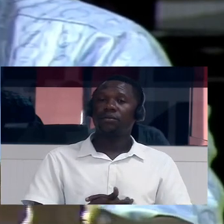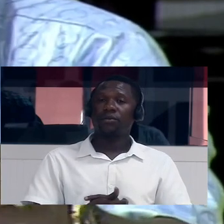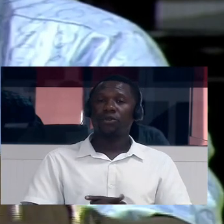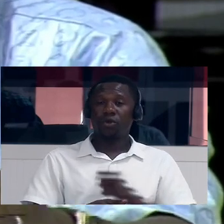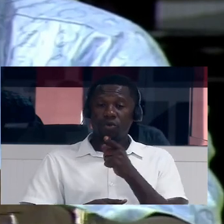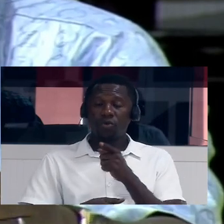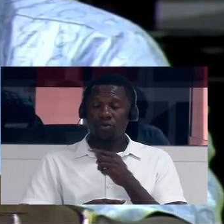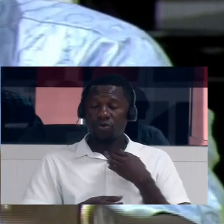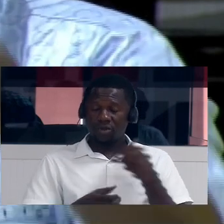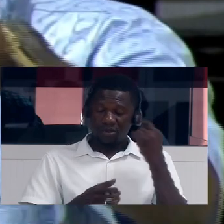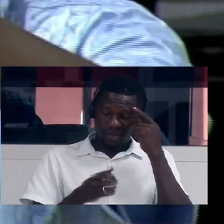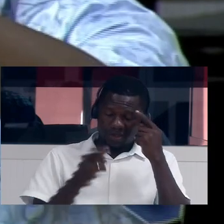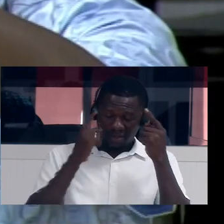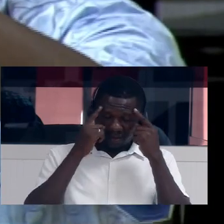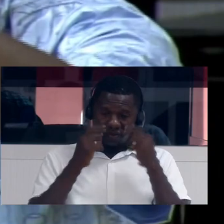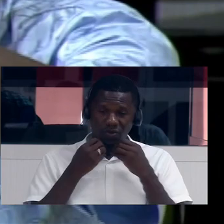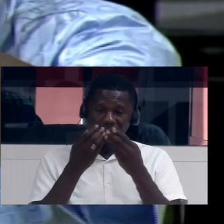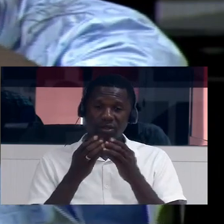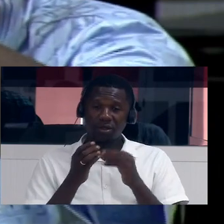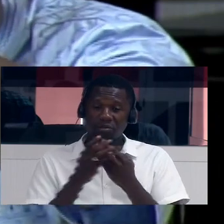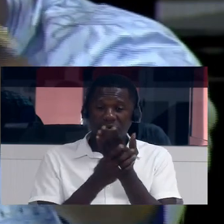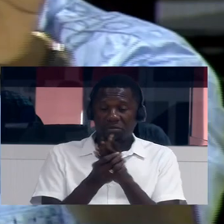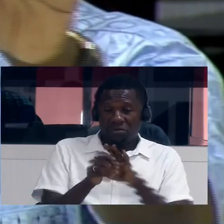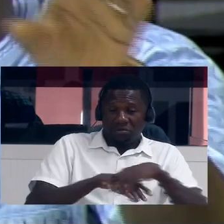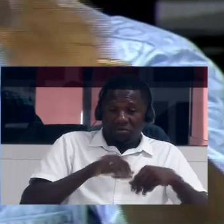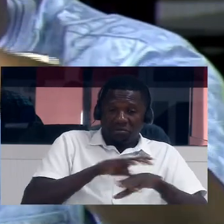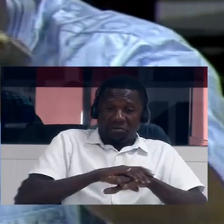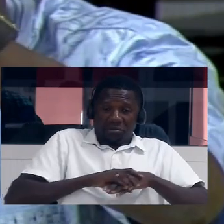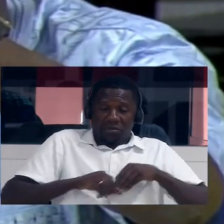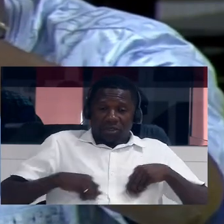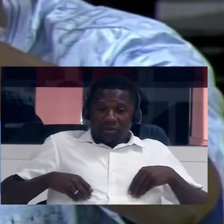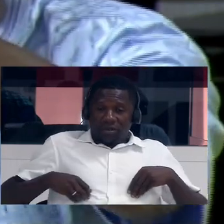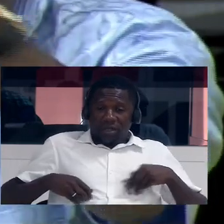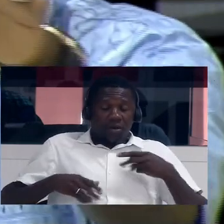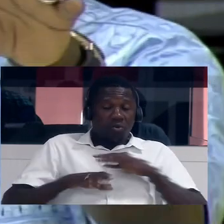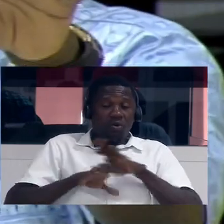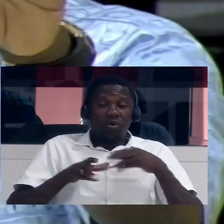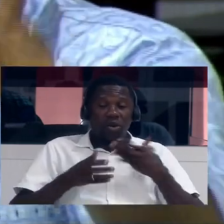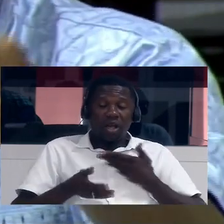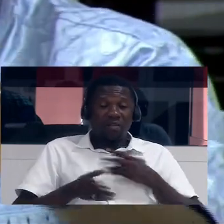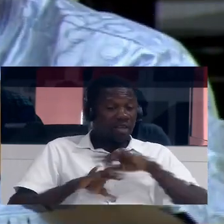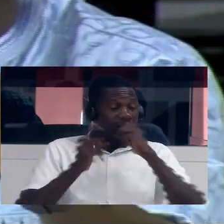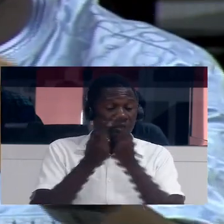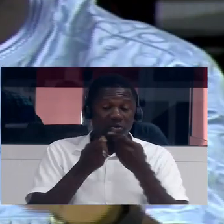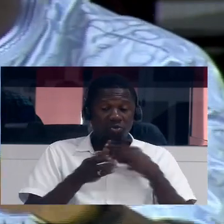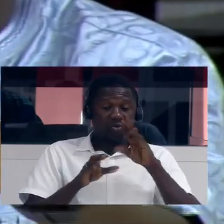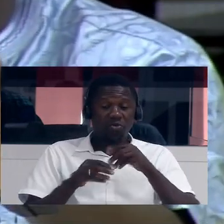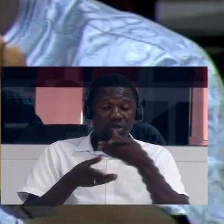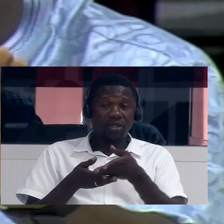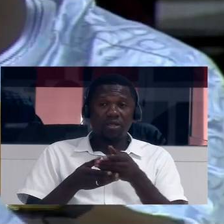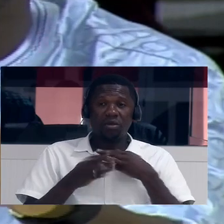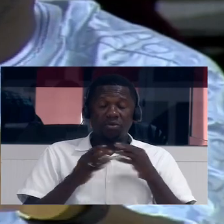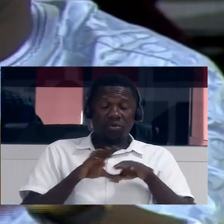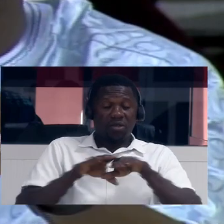you just decided to say, let me wash my hands off this. I don't want to have anything to do with this. And you give